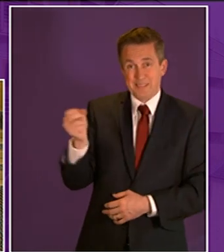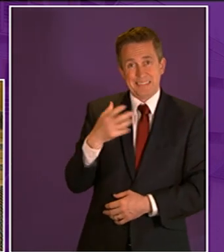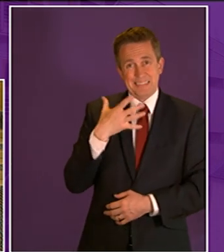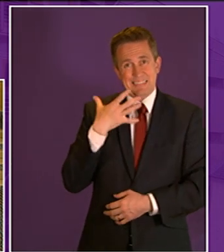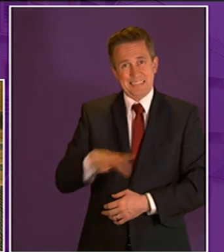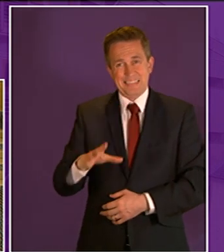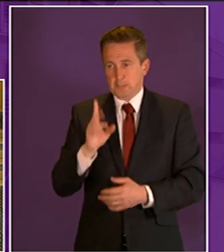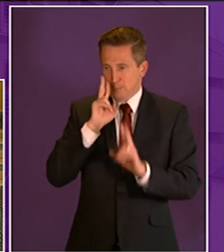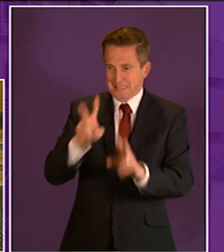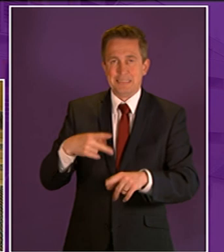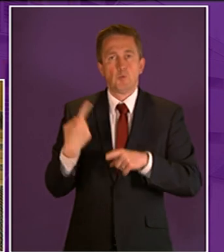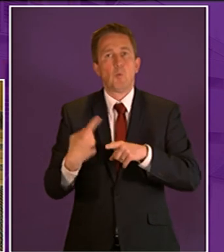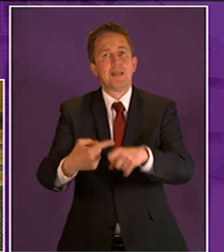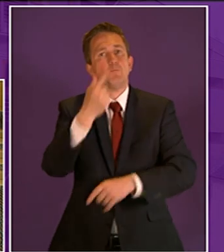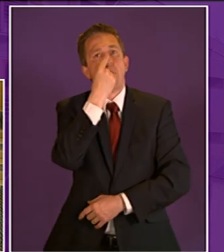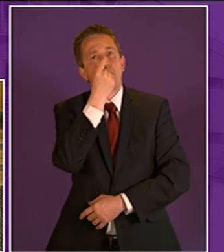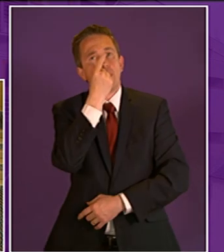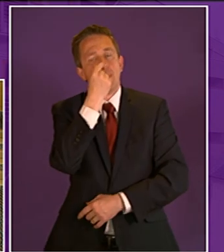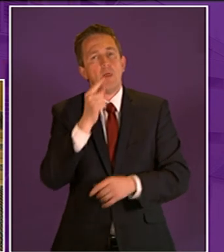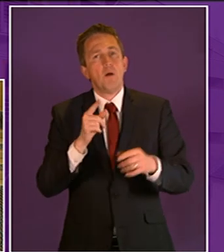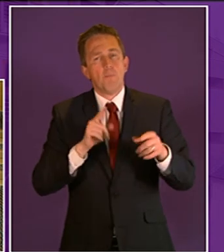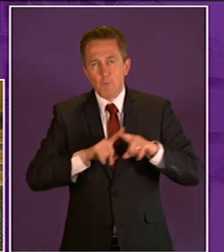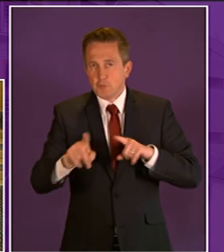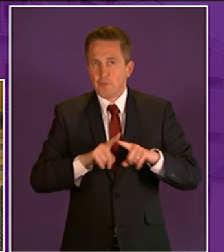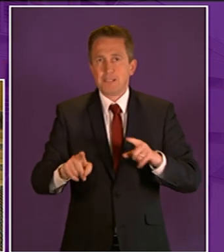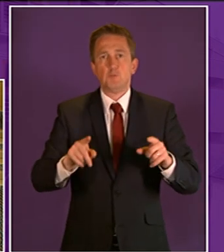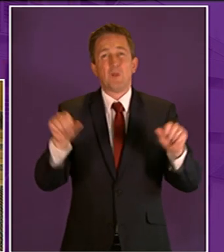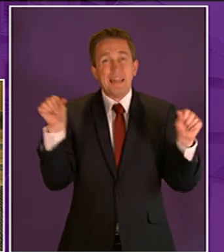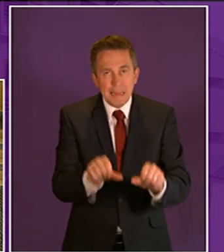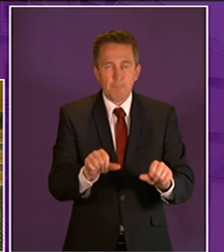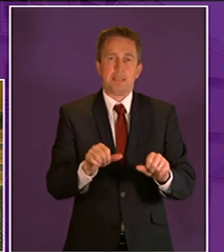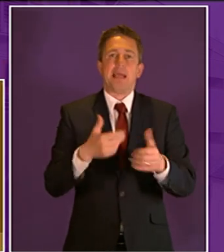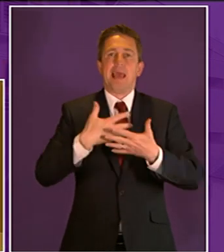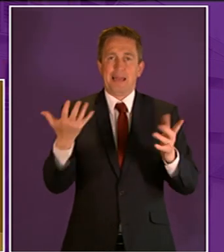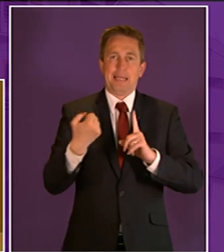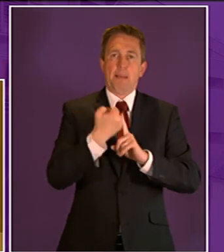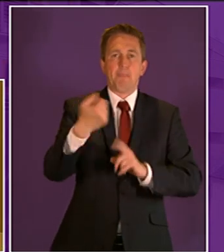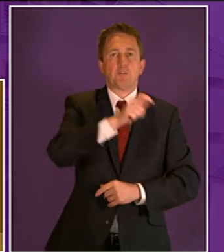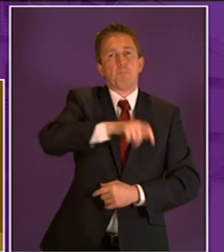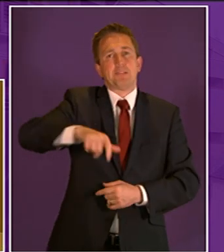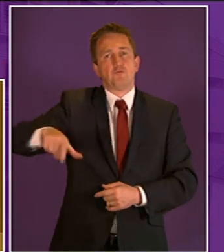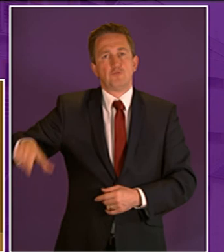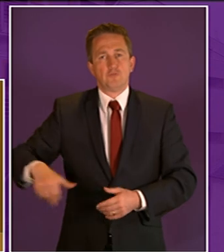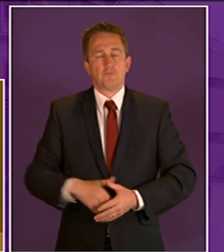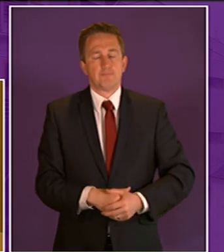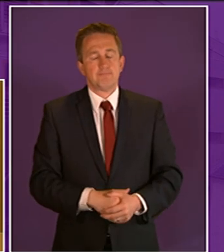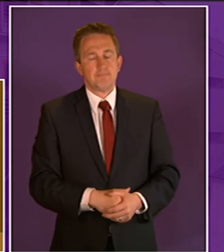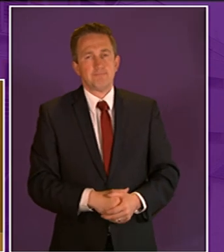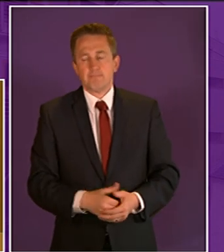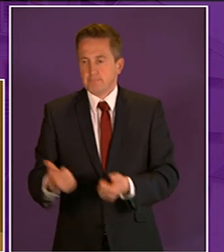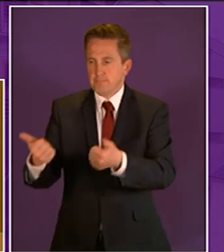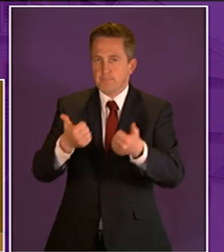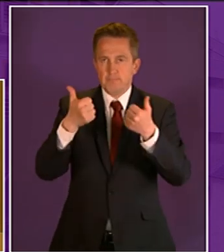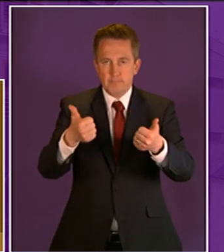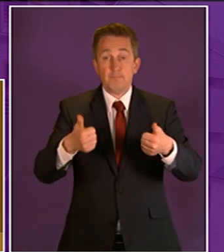as possible. But the effort has been made to try and minimise the impact on patients. Thank you. Can thank members. We'll now move on to